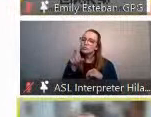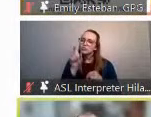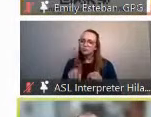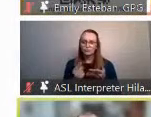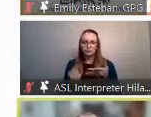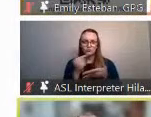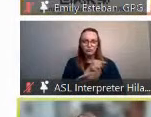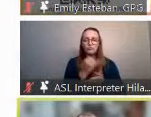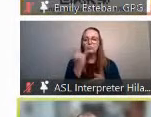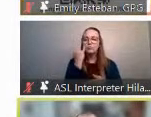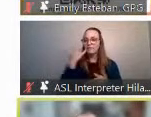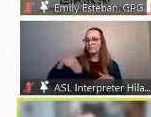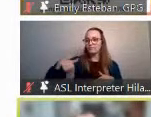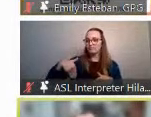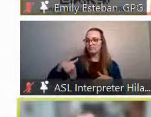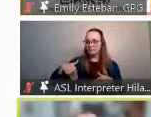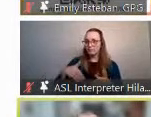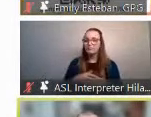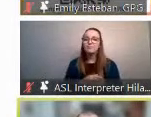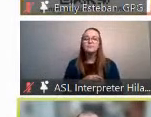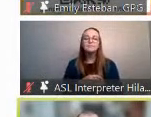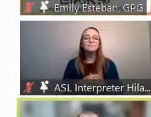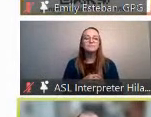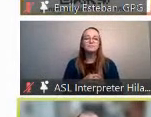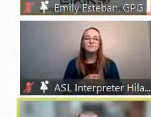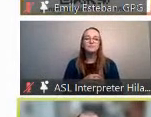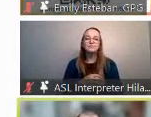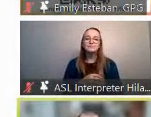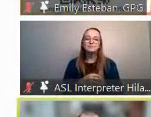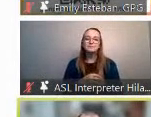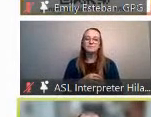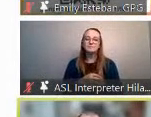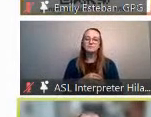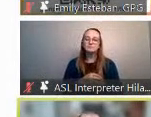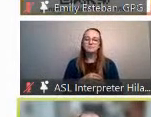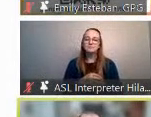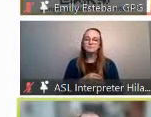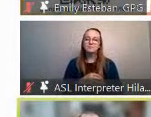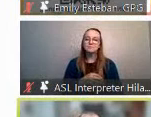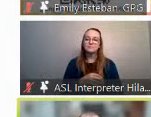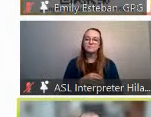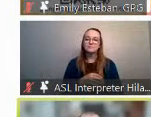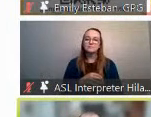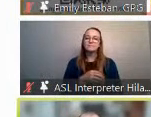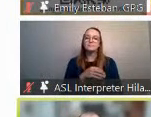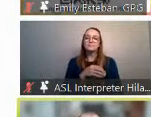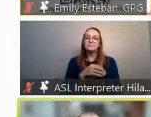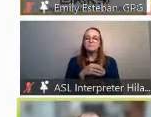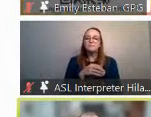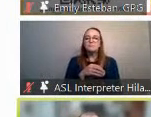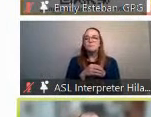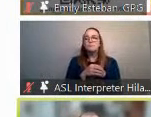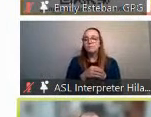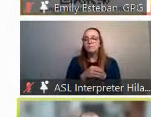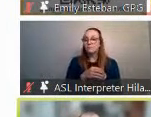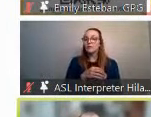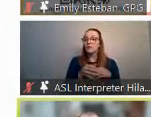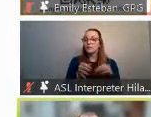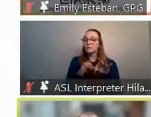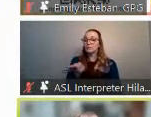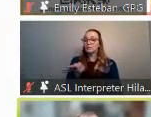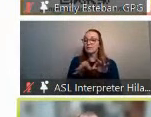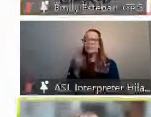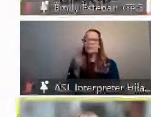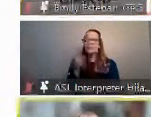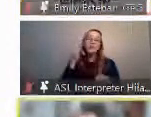review if you haven't had an opportunity to do so already. The link to the California